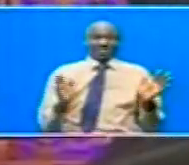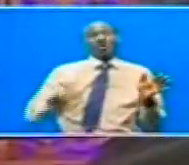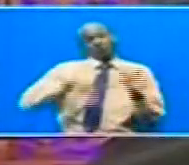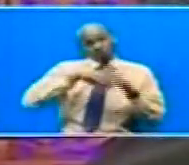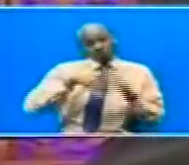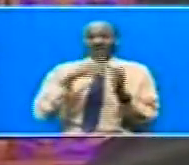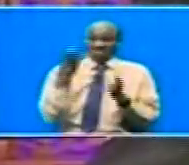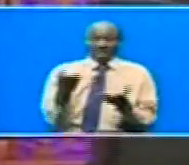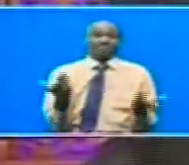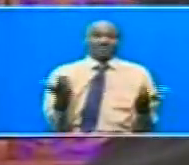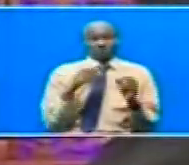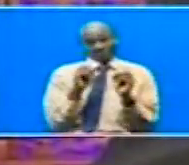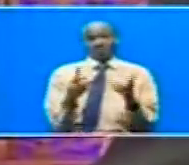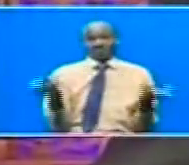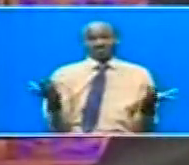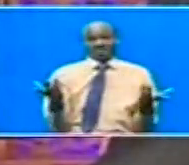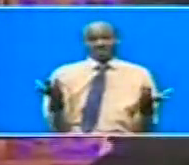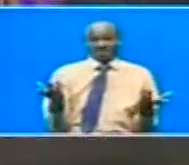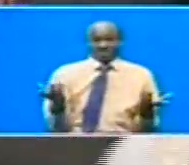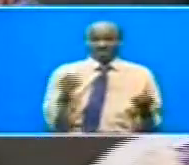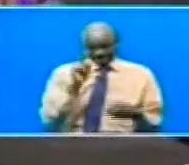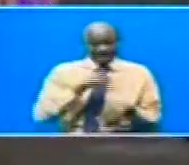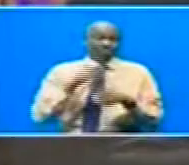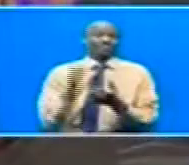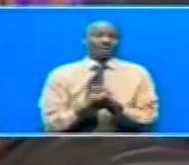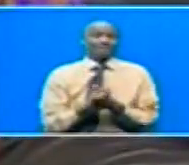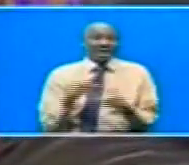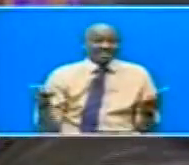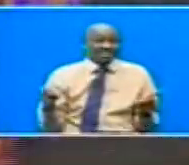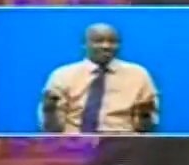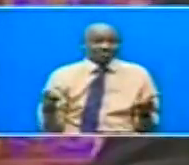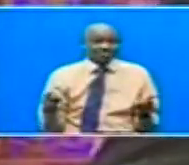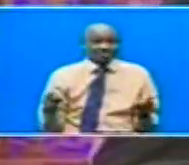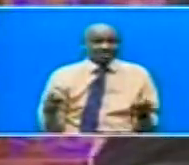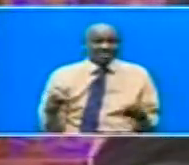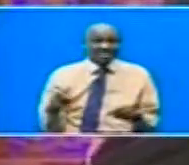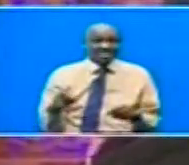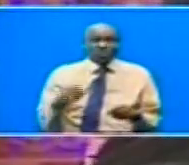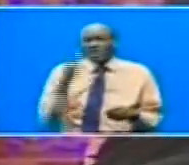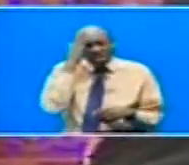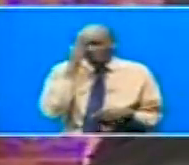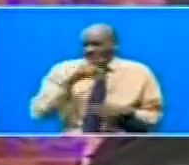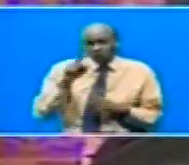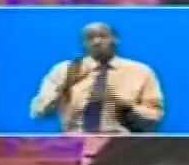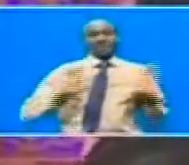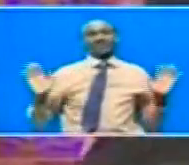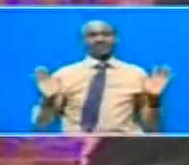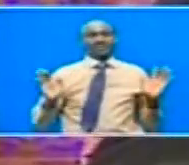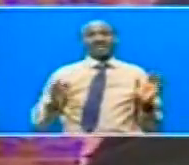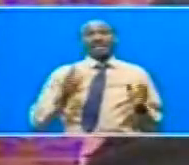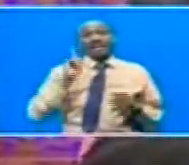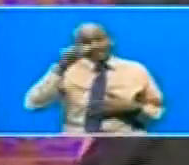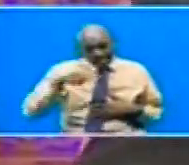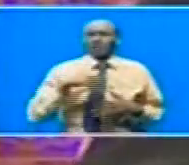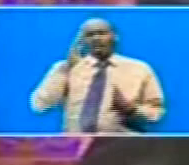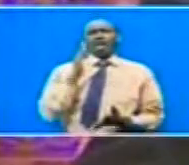now and then. You were pretty okay. You were right. Not as good as some of us, but you were right. Yeah. But that's all we knew. And then later on, we discovered